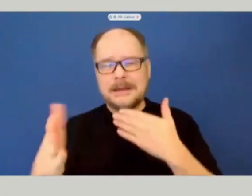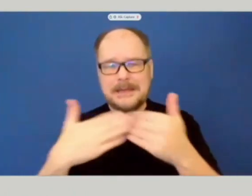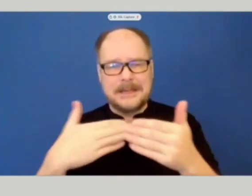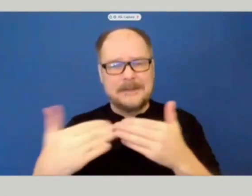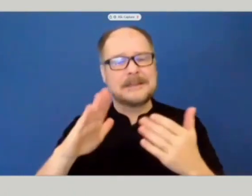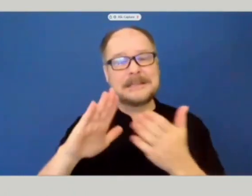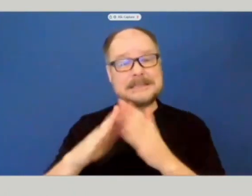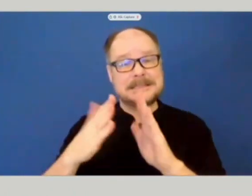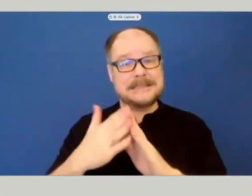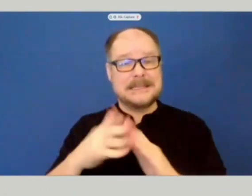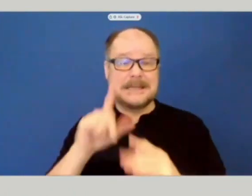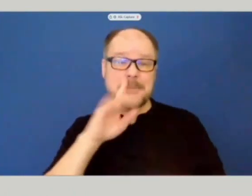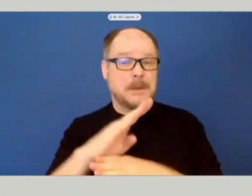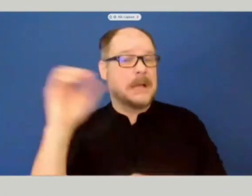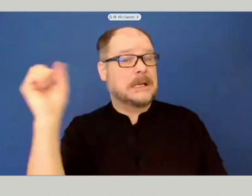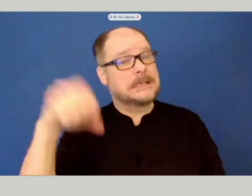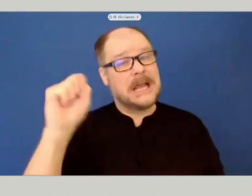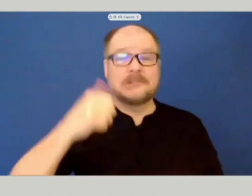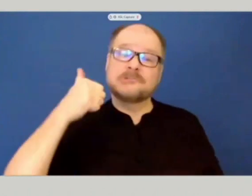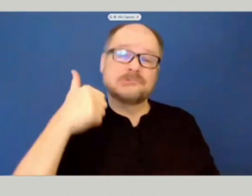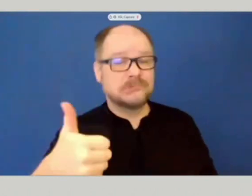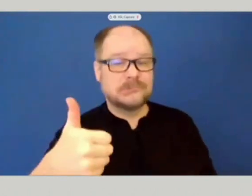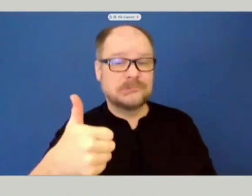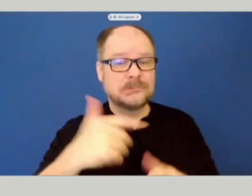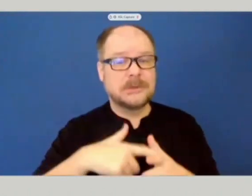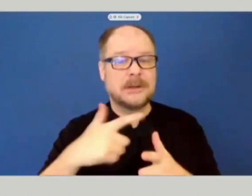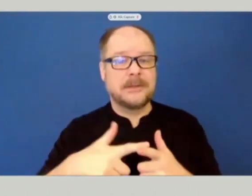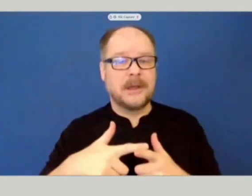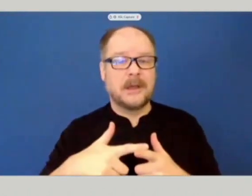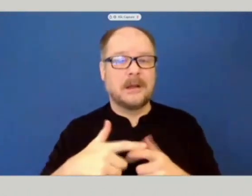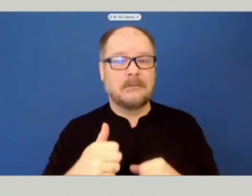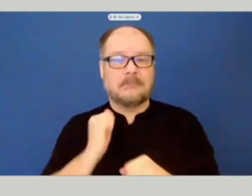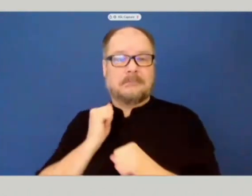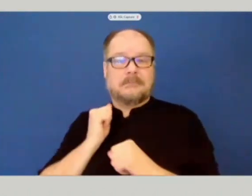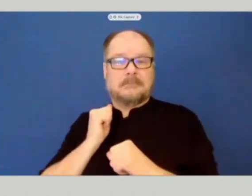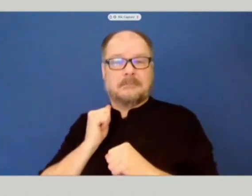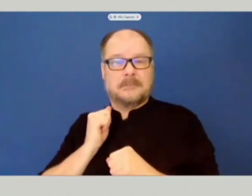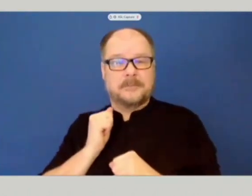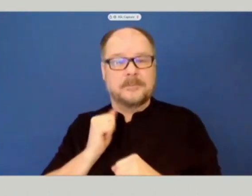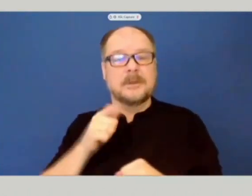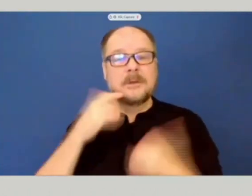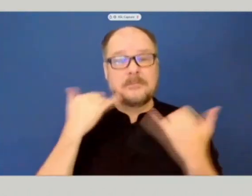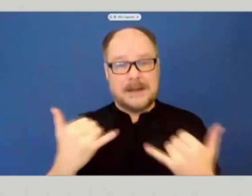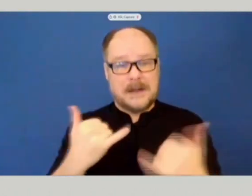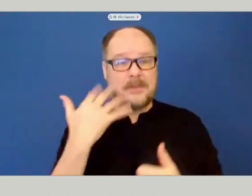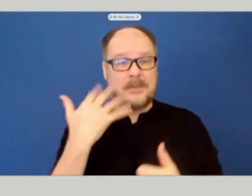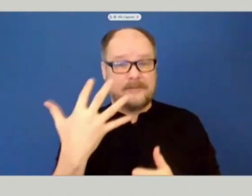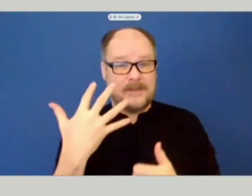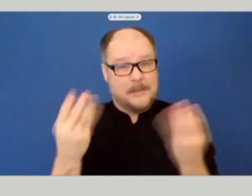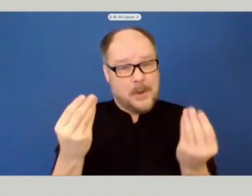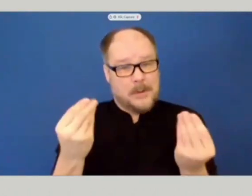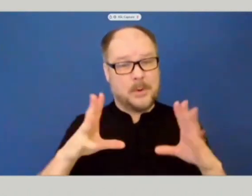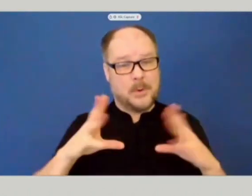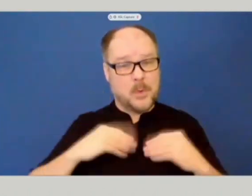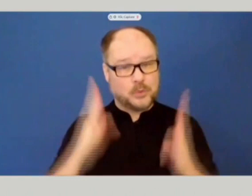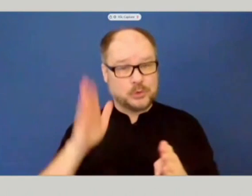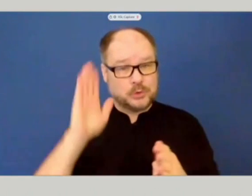its word here, you are seeing cooperation from the 5 property owners with complying with this